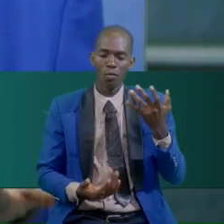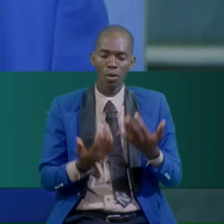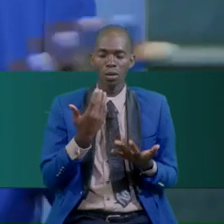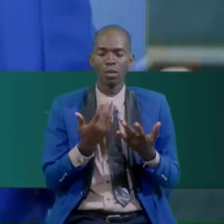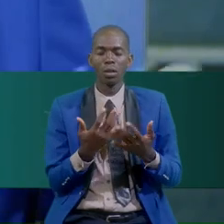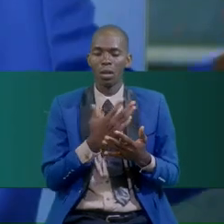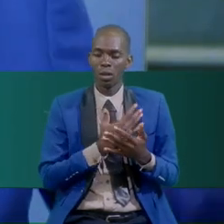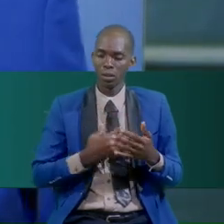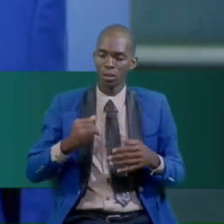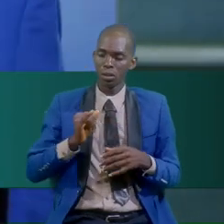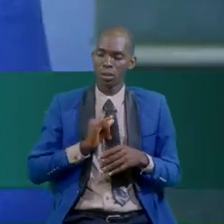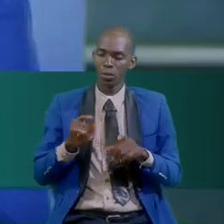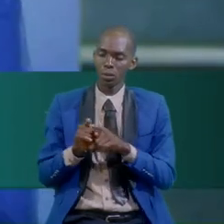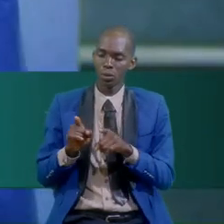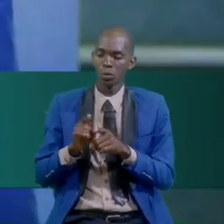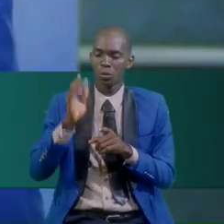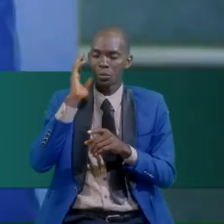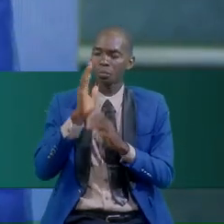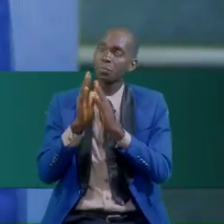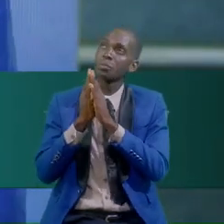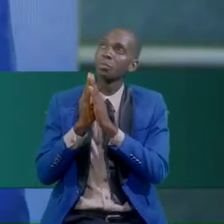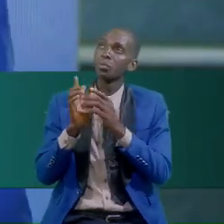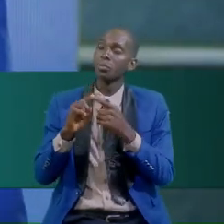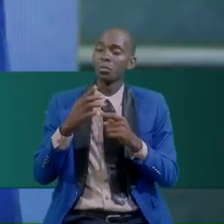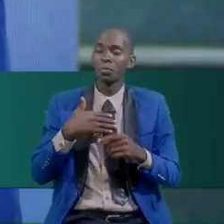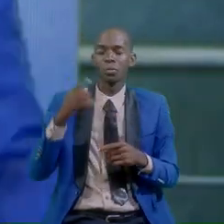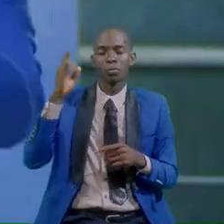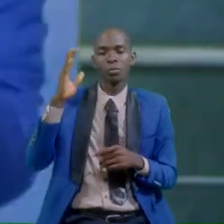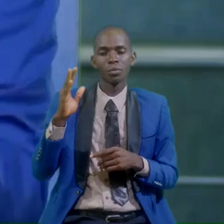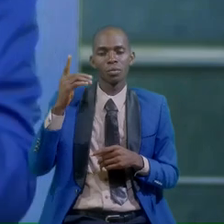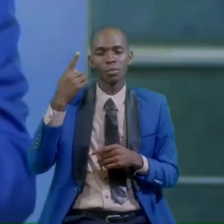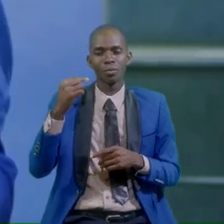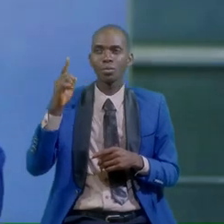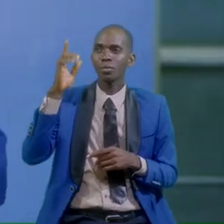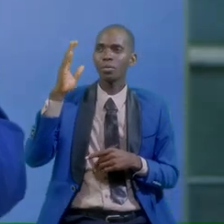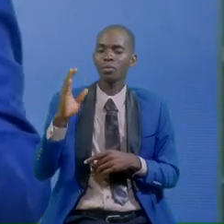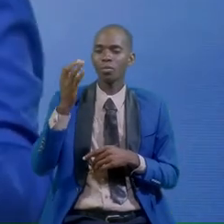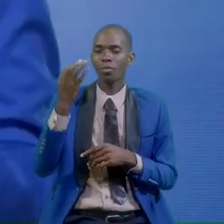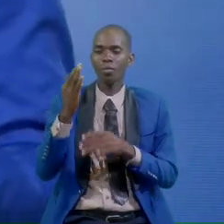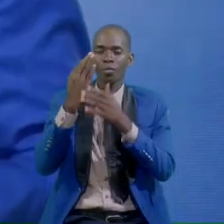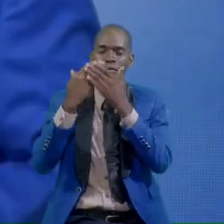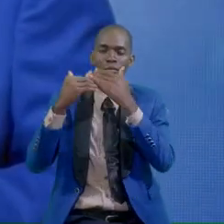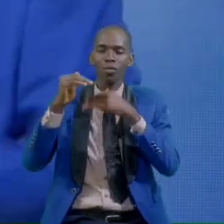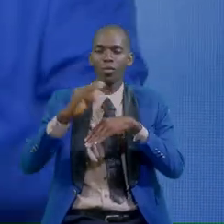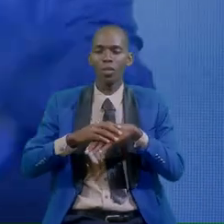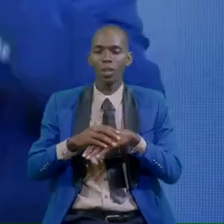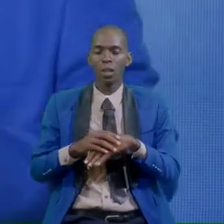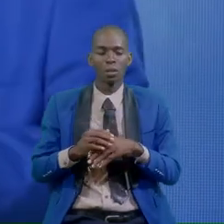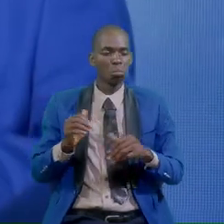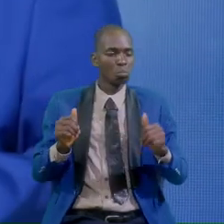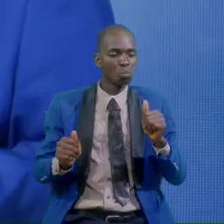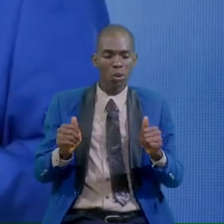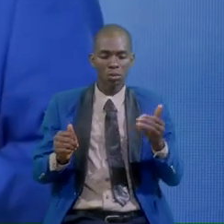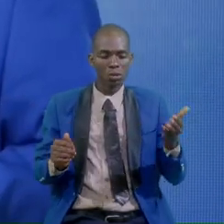I will pray to my God, the God of heaven. Whichever God brings